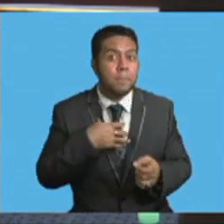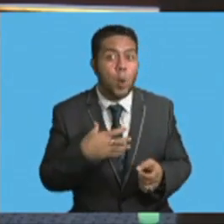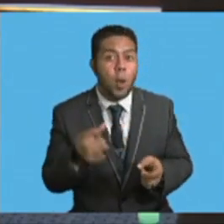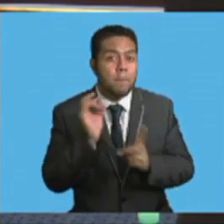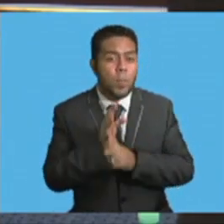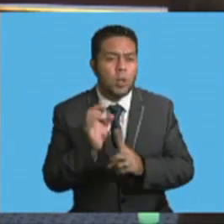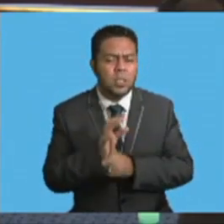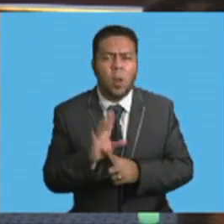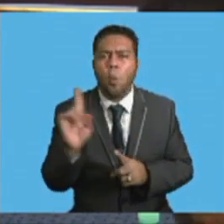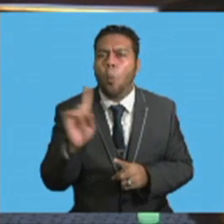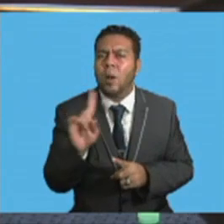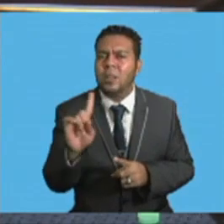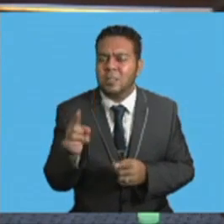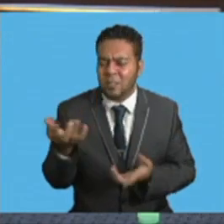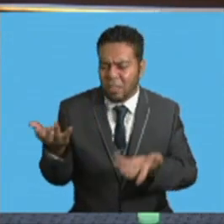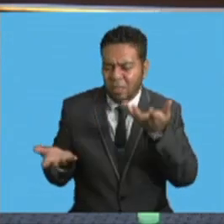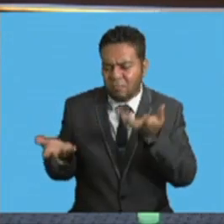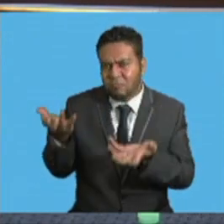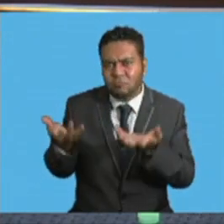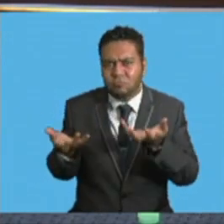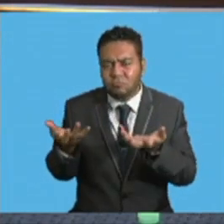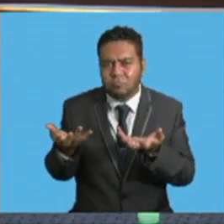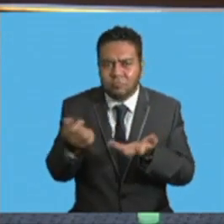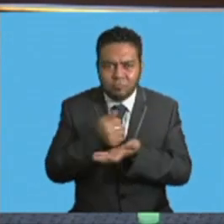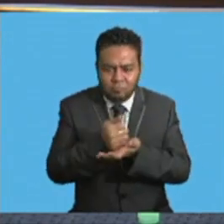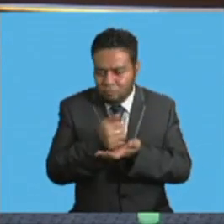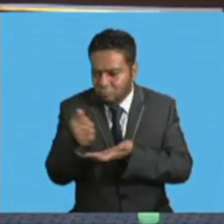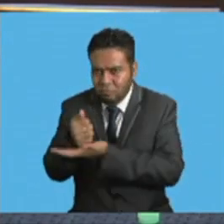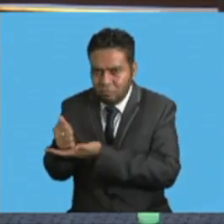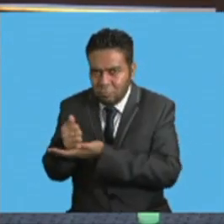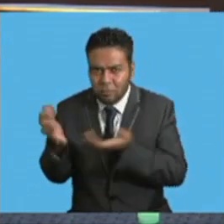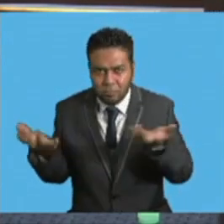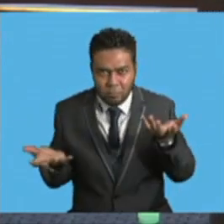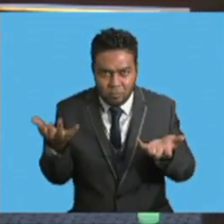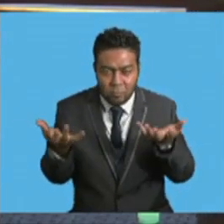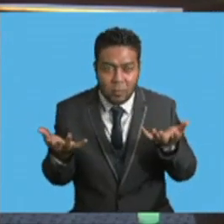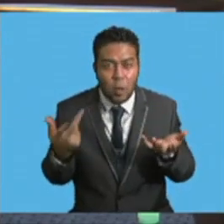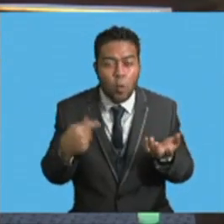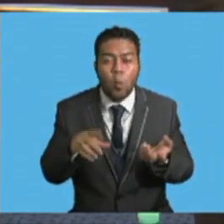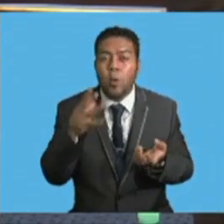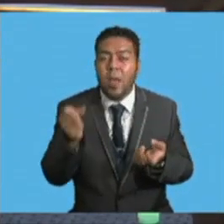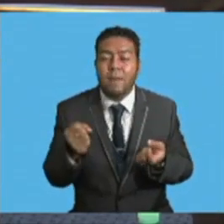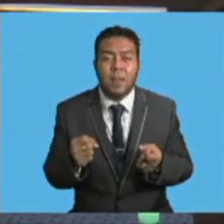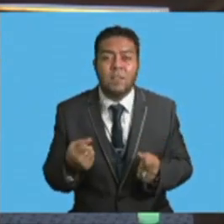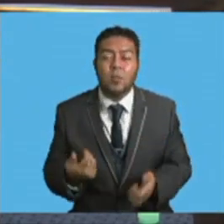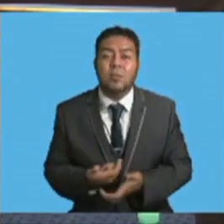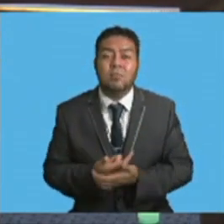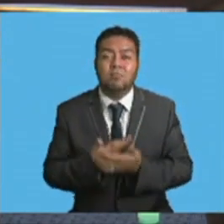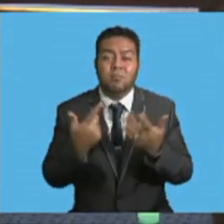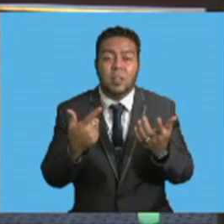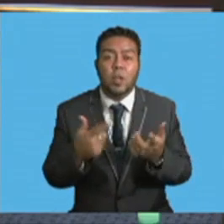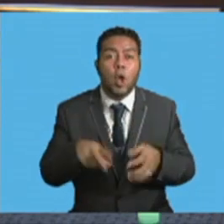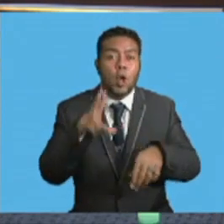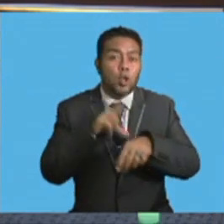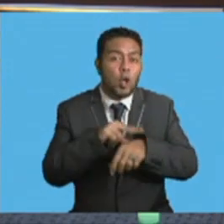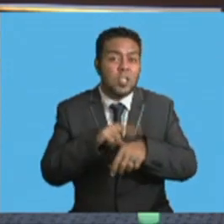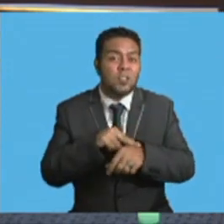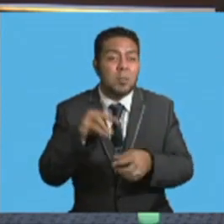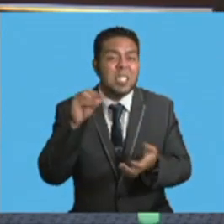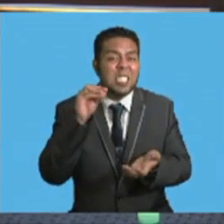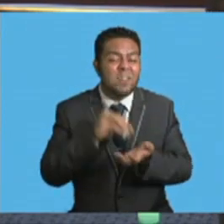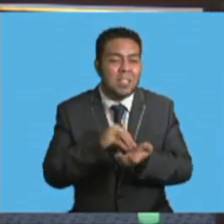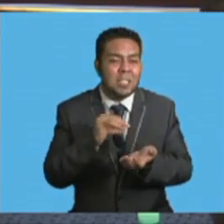importantly, what is the attrition rate. Honourable Speaker, there was a very significant attrition of doctors from the civil